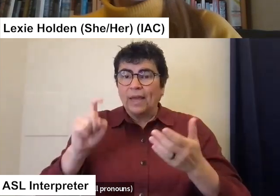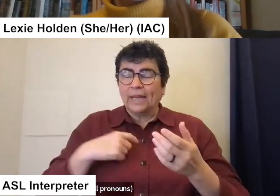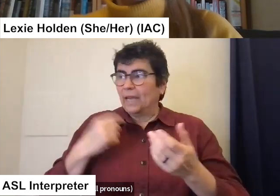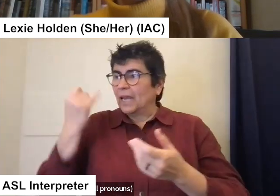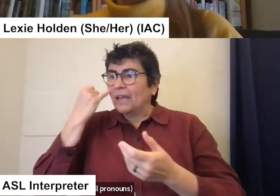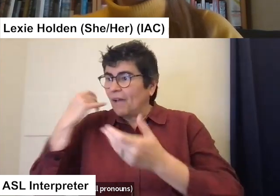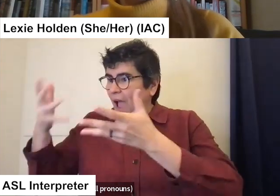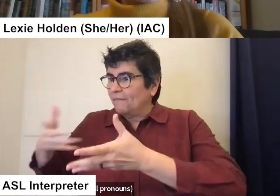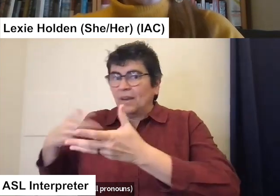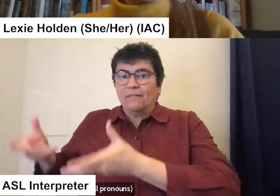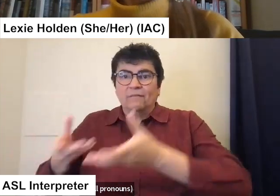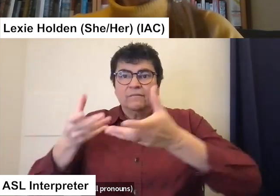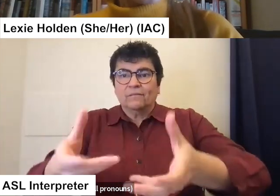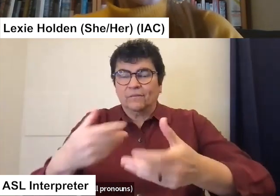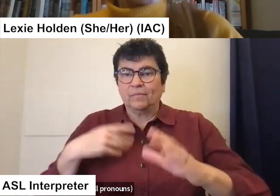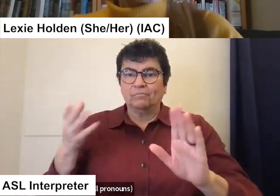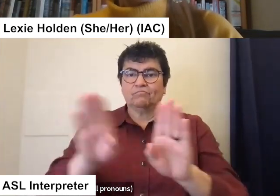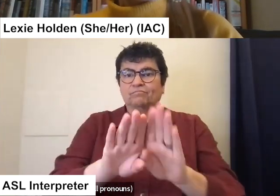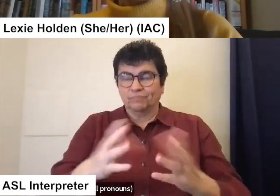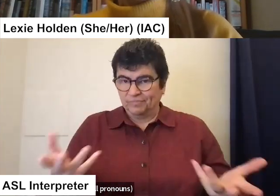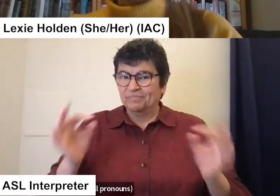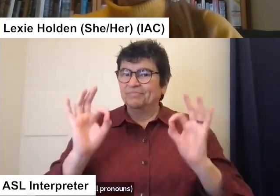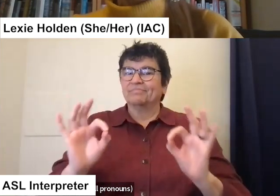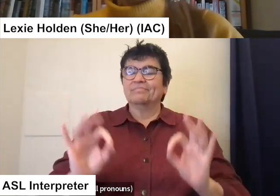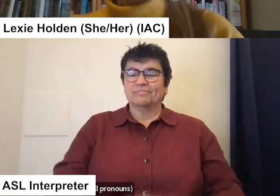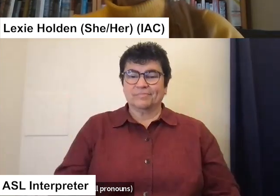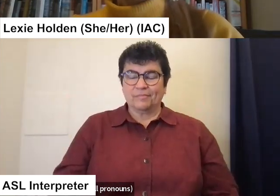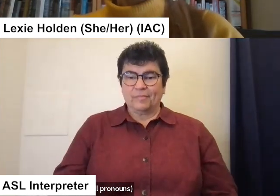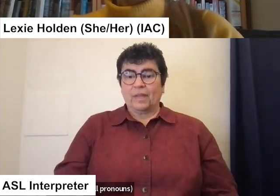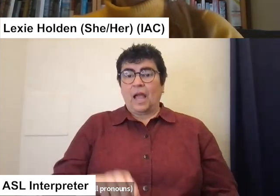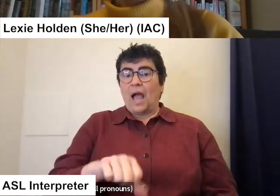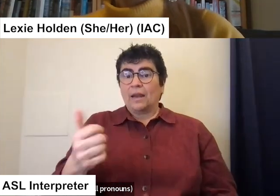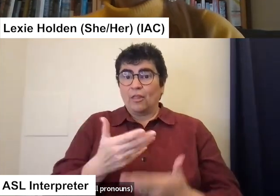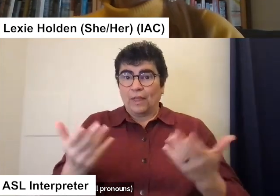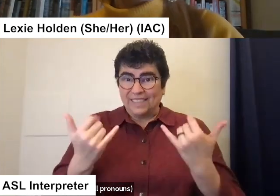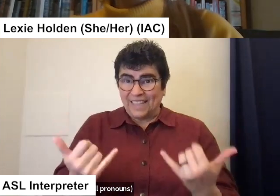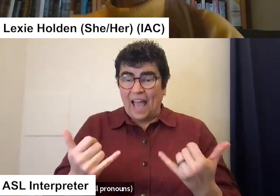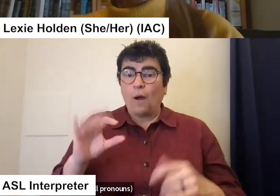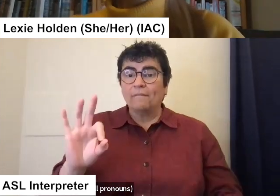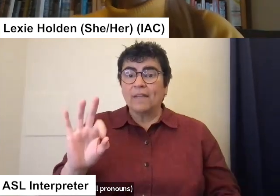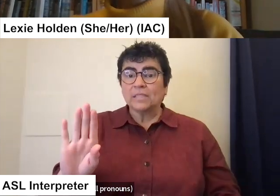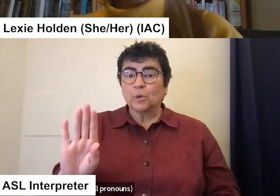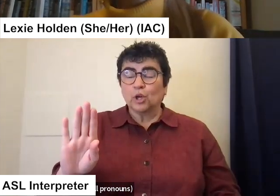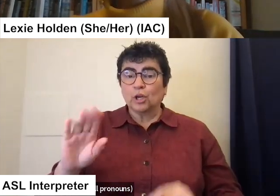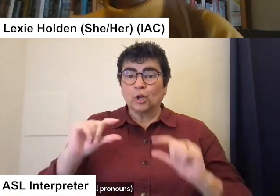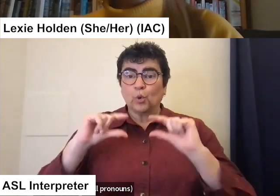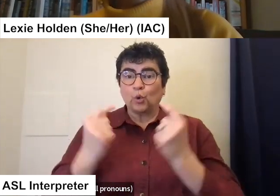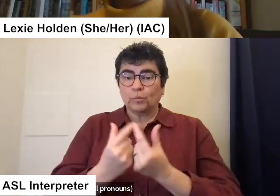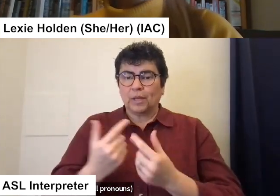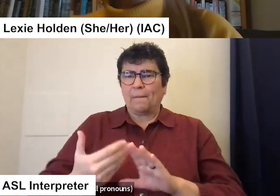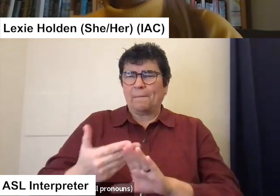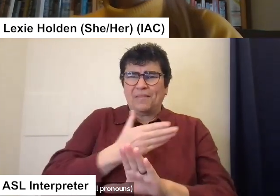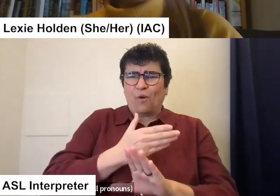what they want to give away. Another thing is now Facebook groups. Right before